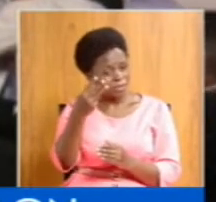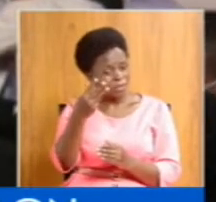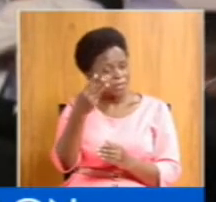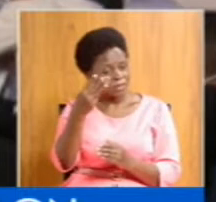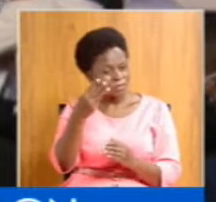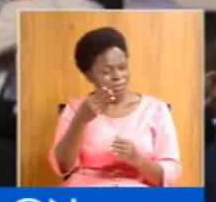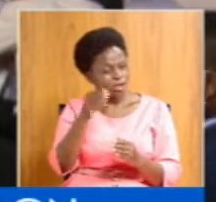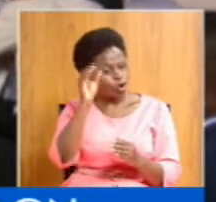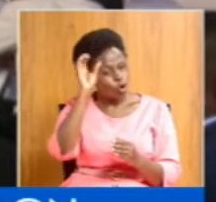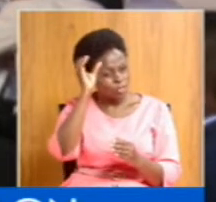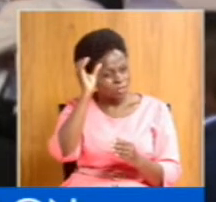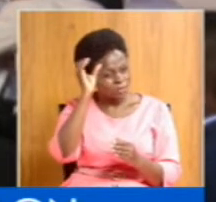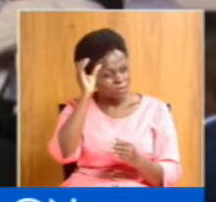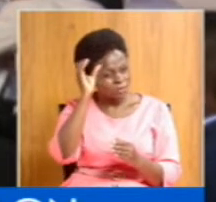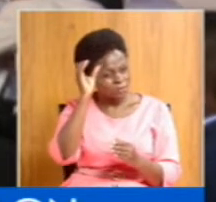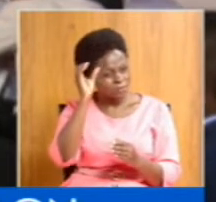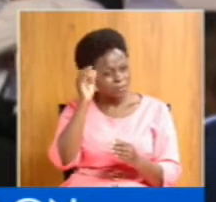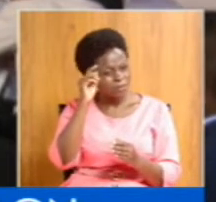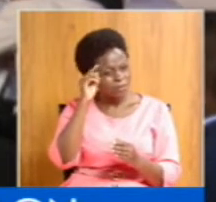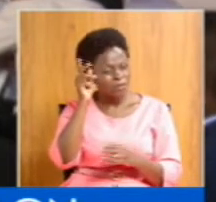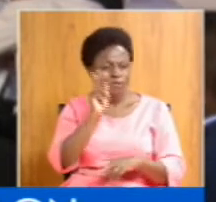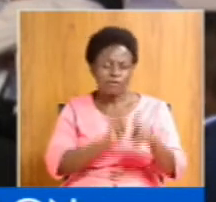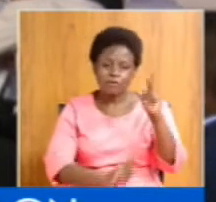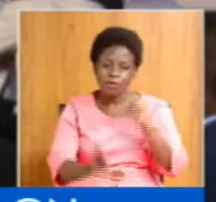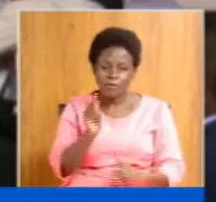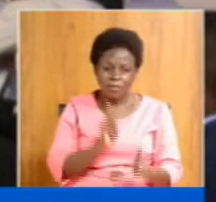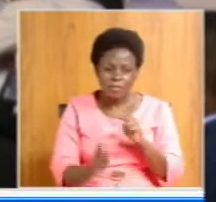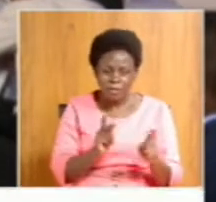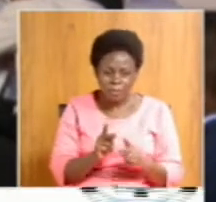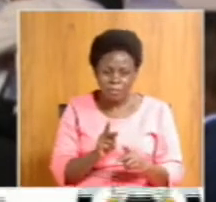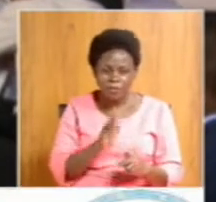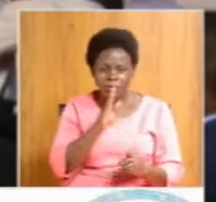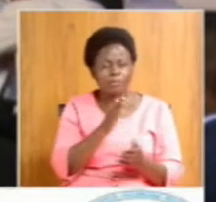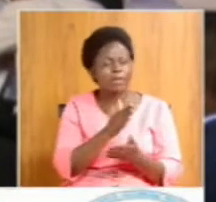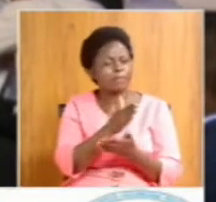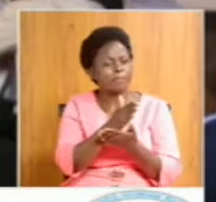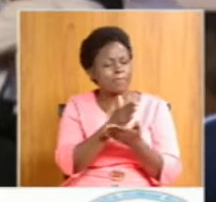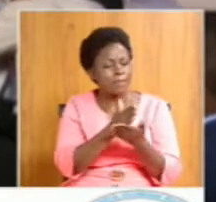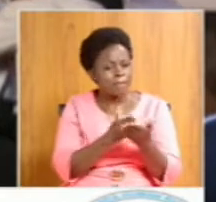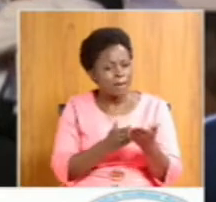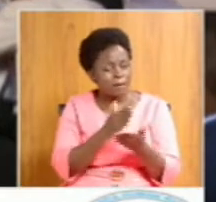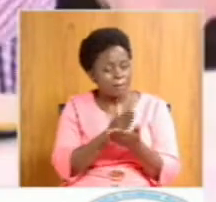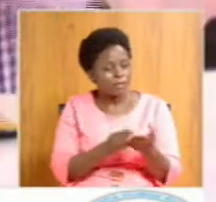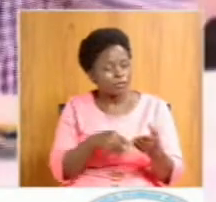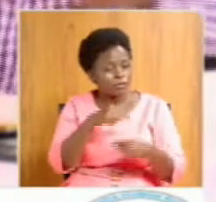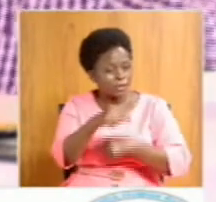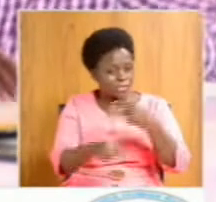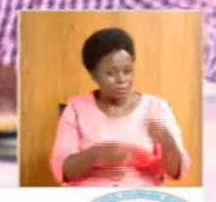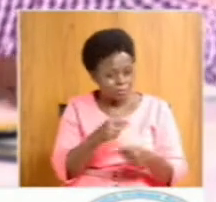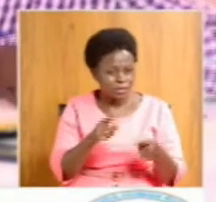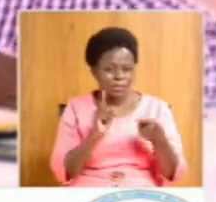concepts for the citizen to be part and parcel of these processes.